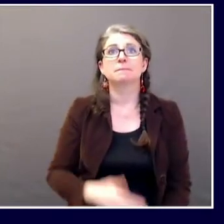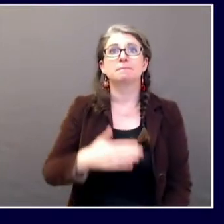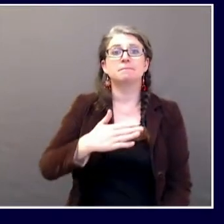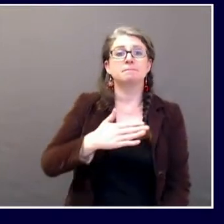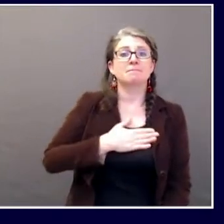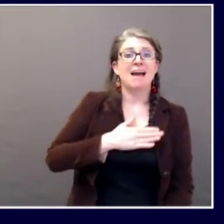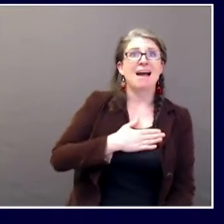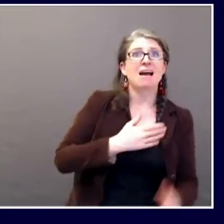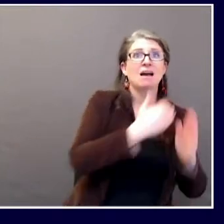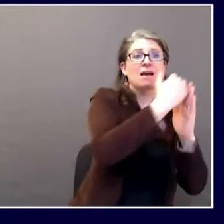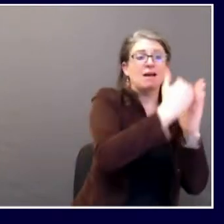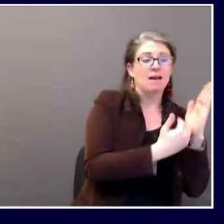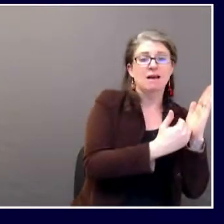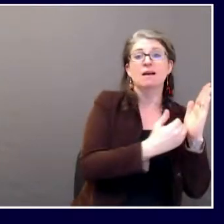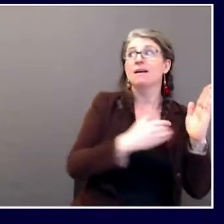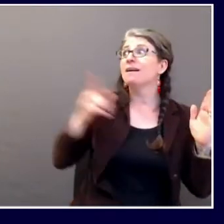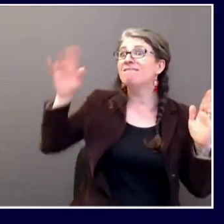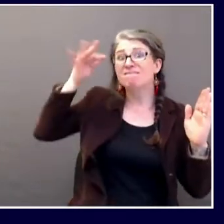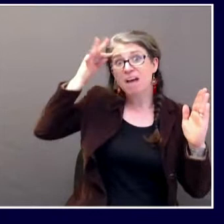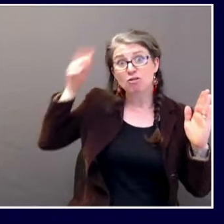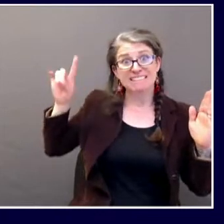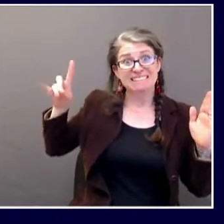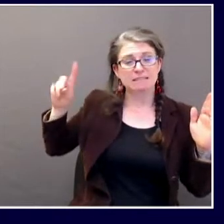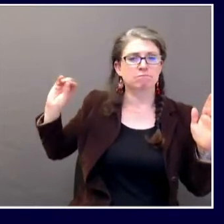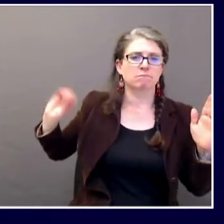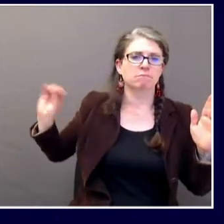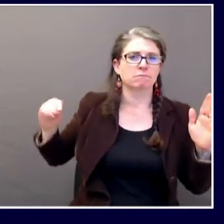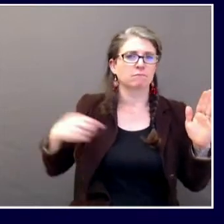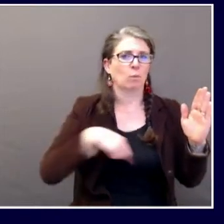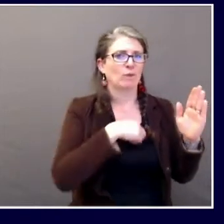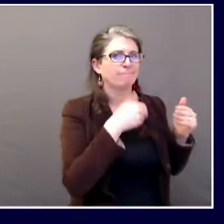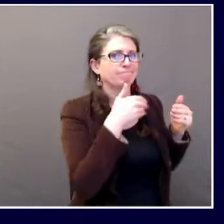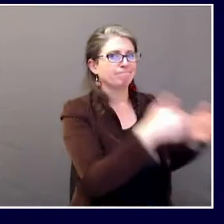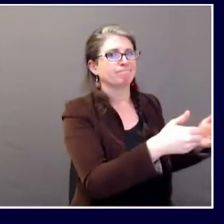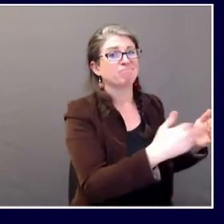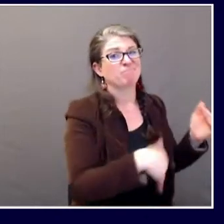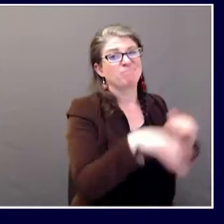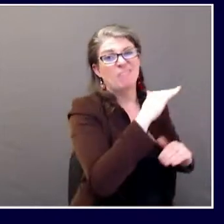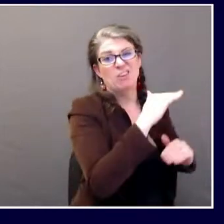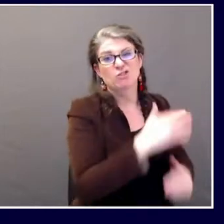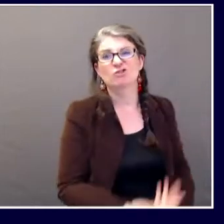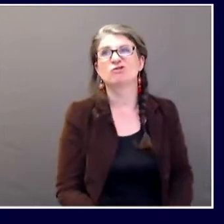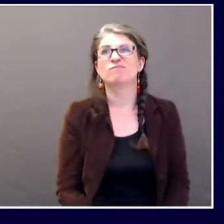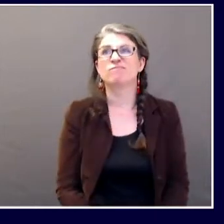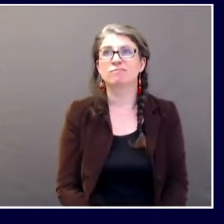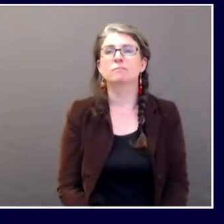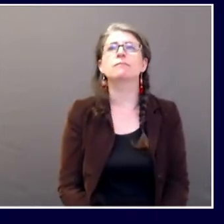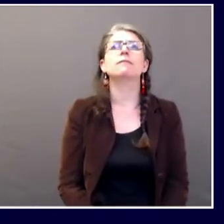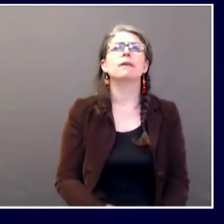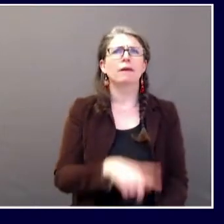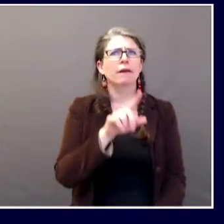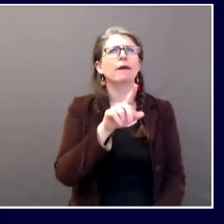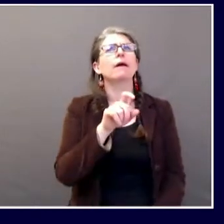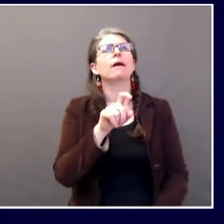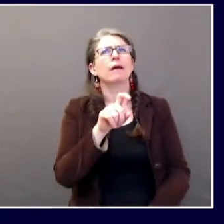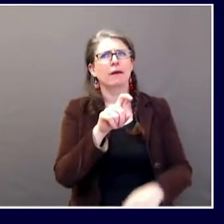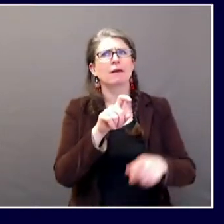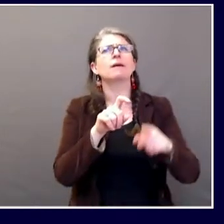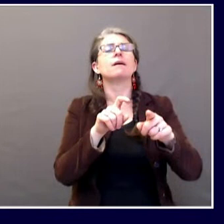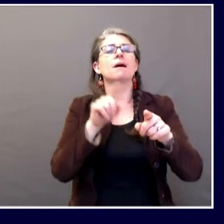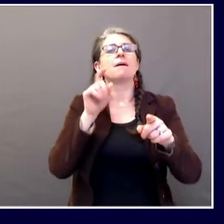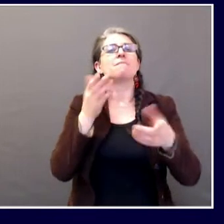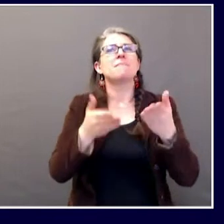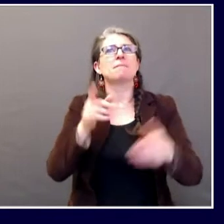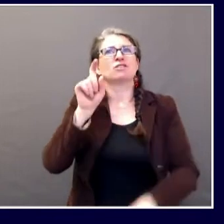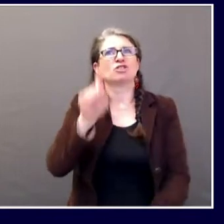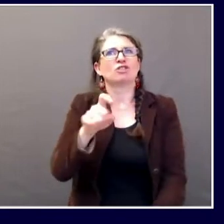So like, would it be something where people would be connected to the hospitals where they'd be able to be vaccinated, or would this kind of supersede any hospital